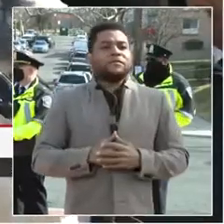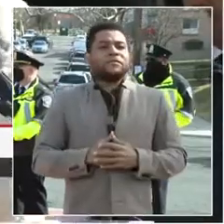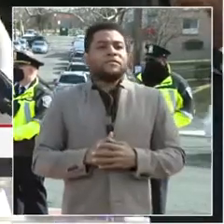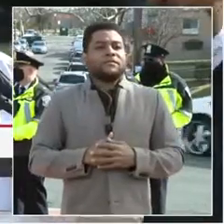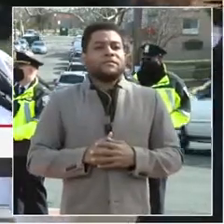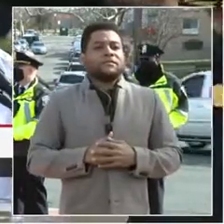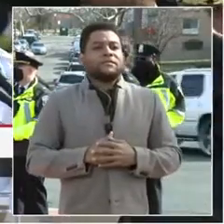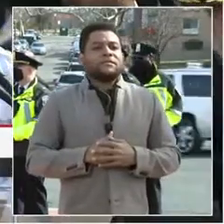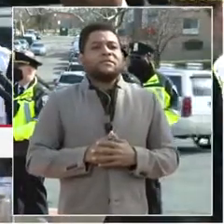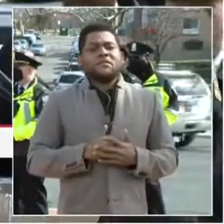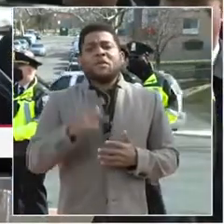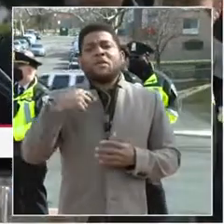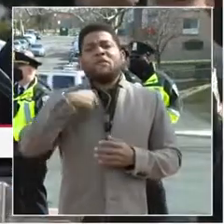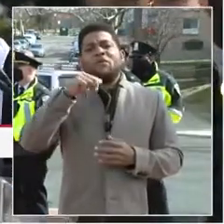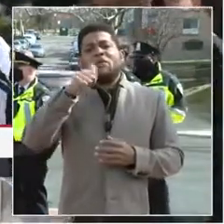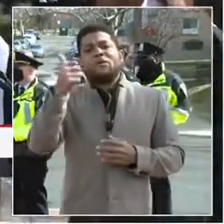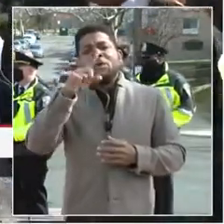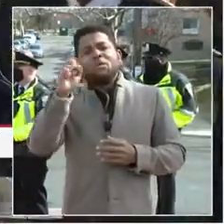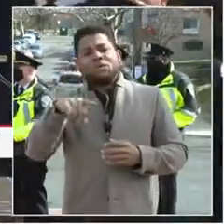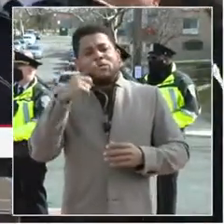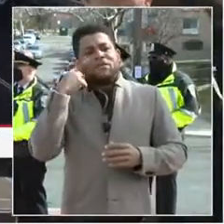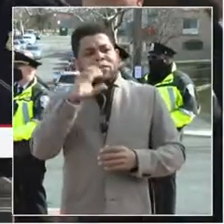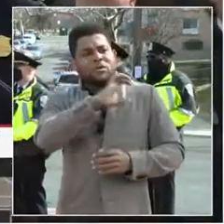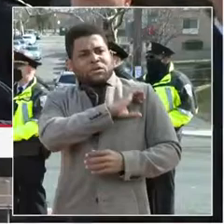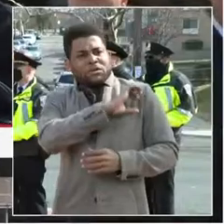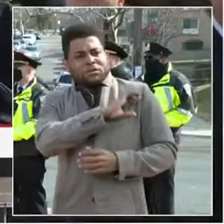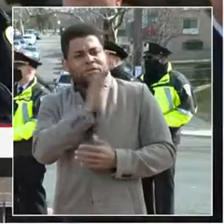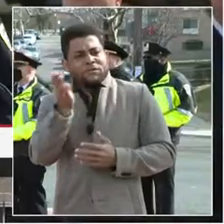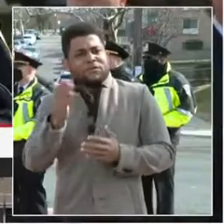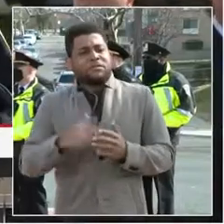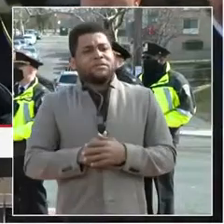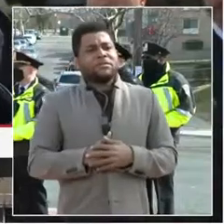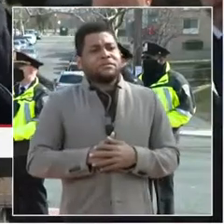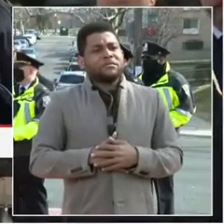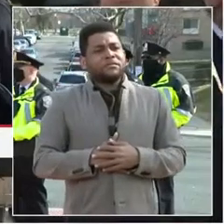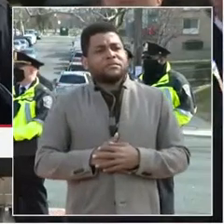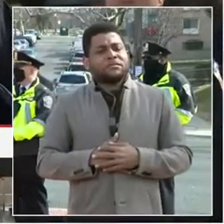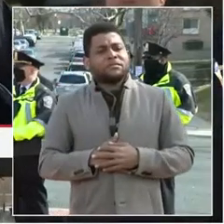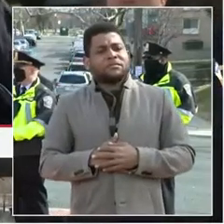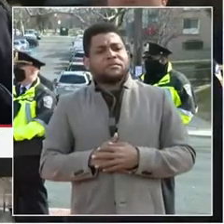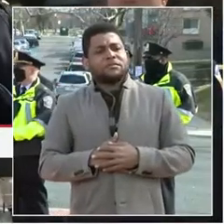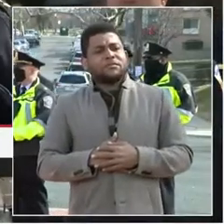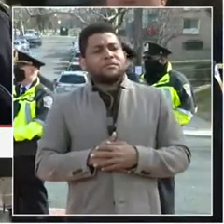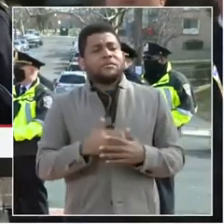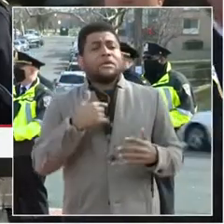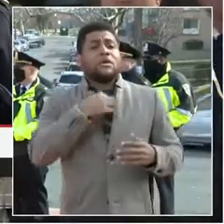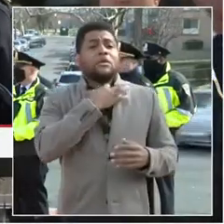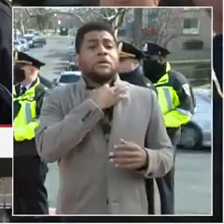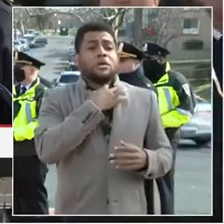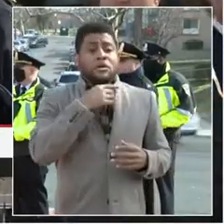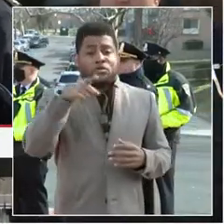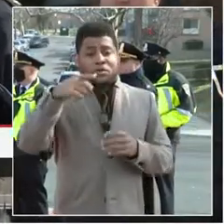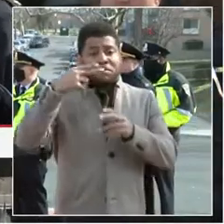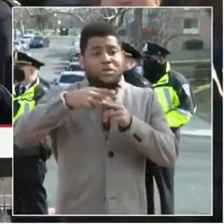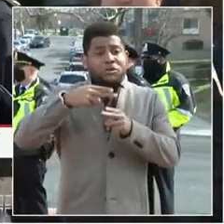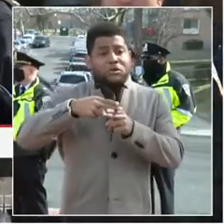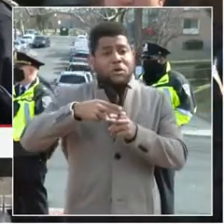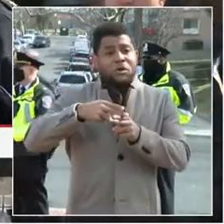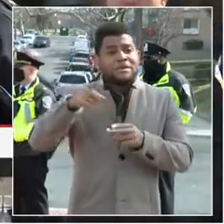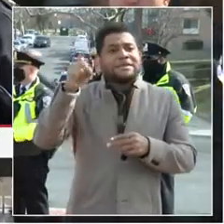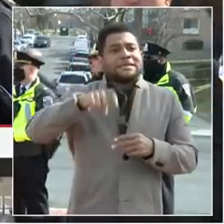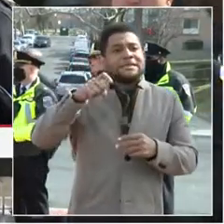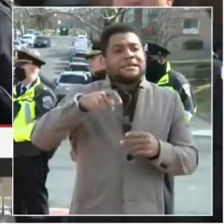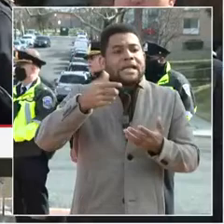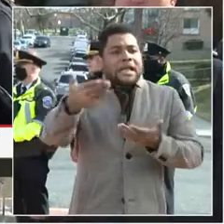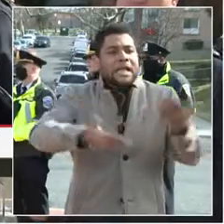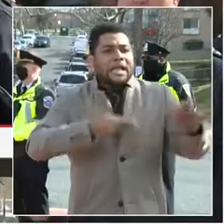I have one question for the Chief, and Mayor, two questions for you. Chief Conte, on the discussion of the need to hire more police officers, there's been a photo going around for a couple